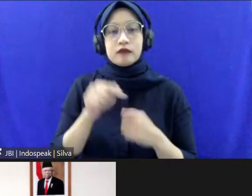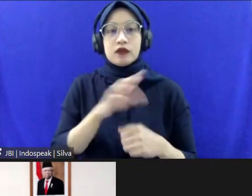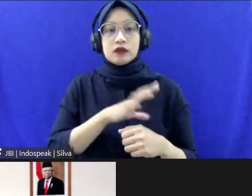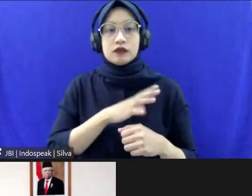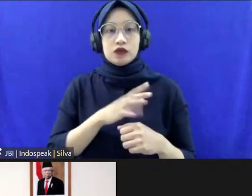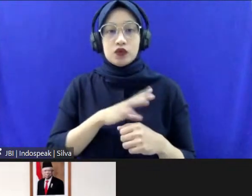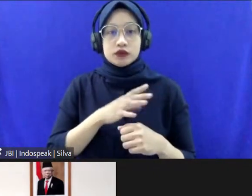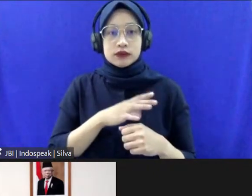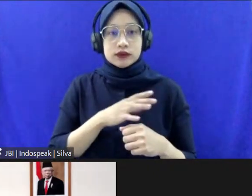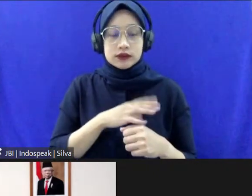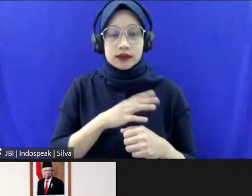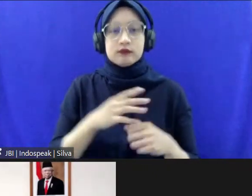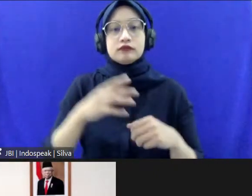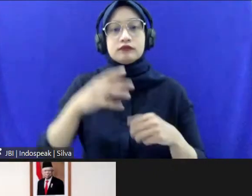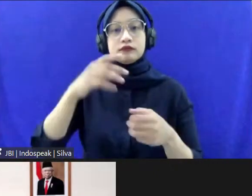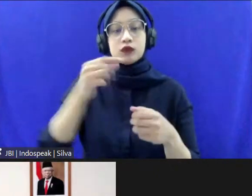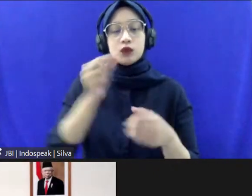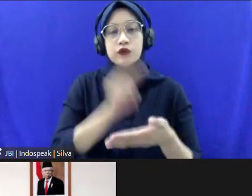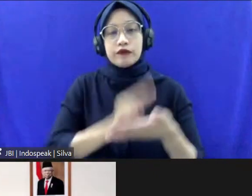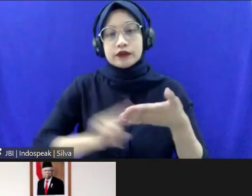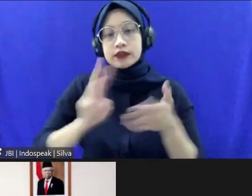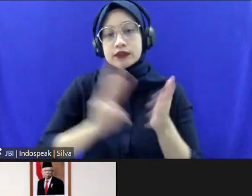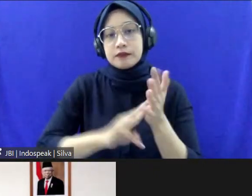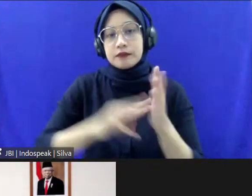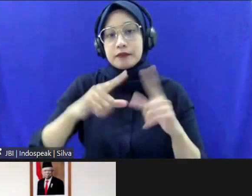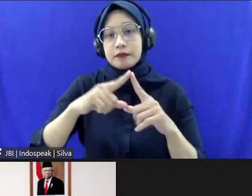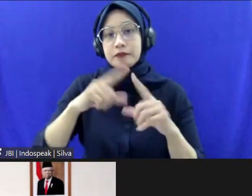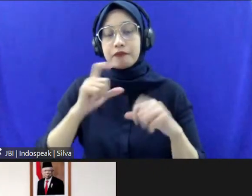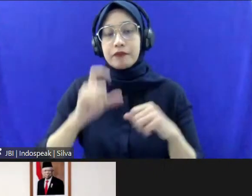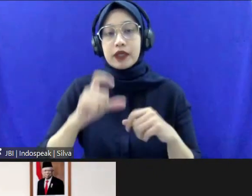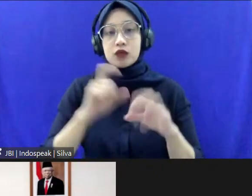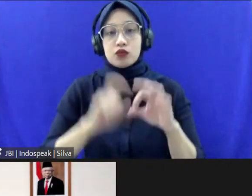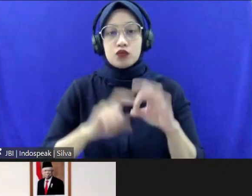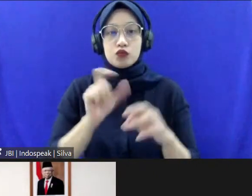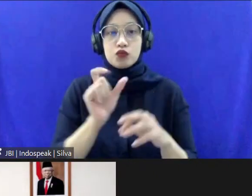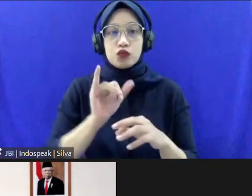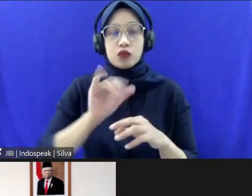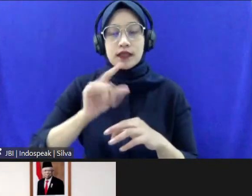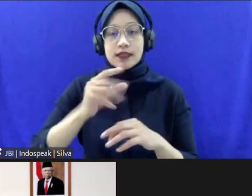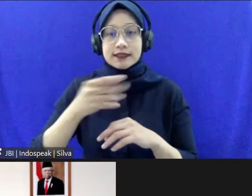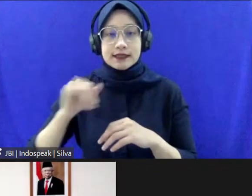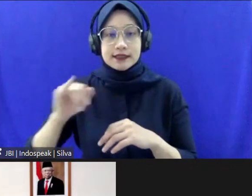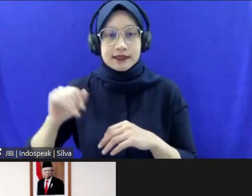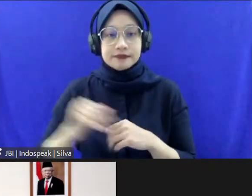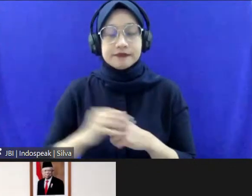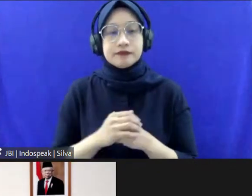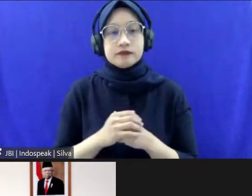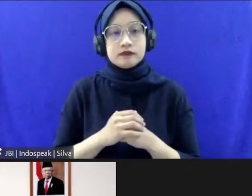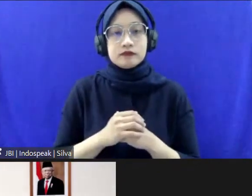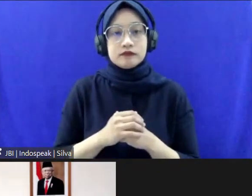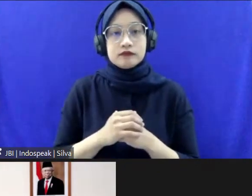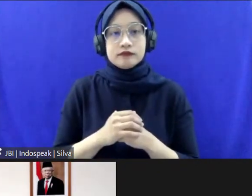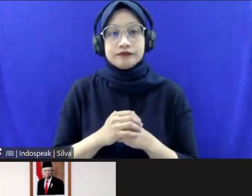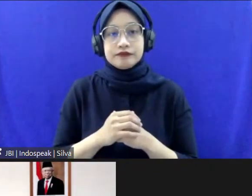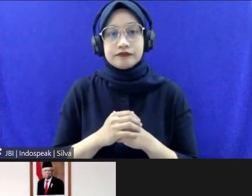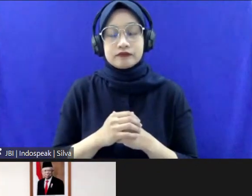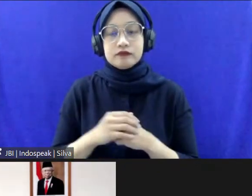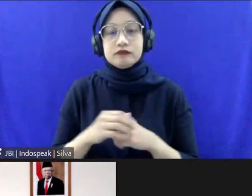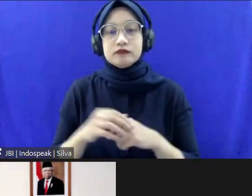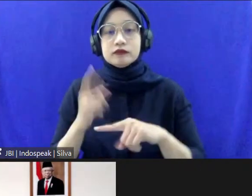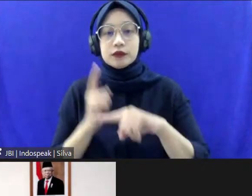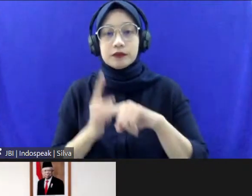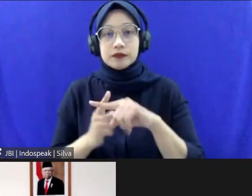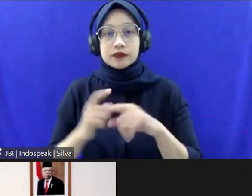Macquarie University, and Dr. Pardosi is a lecturer at the School of Public Health and Social Work, Queensland University